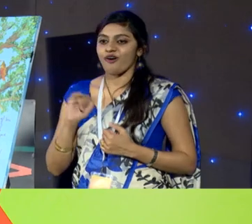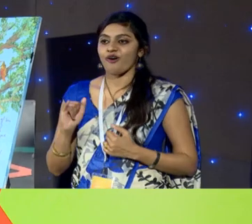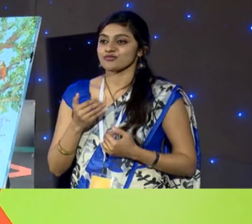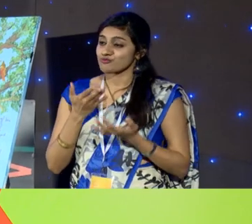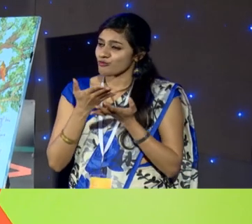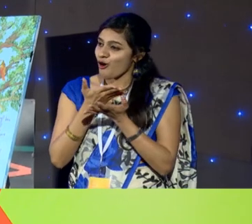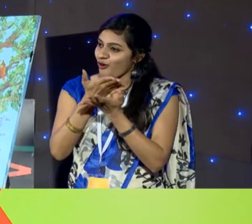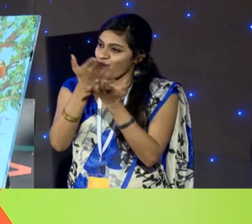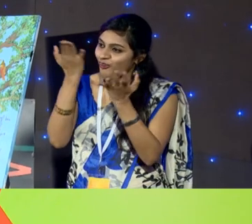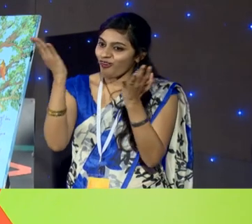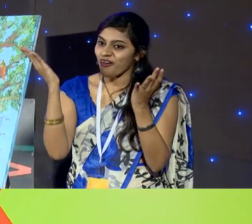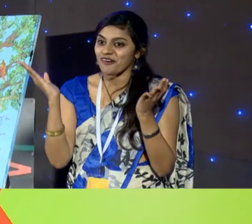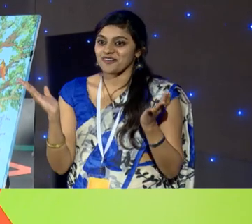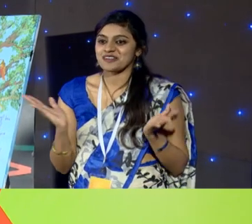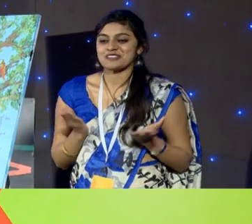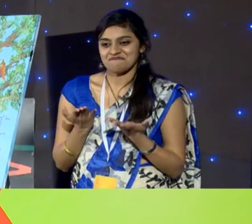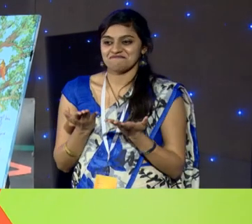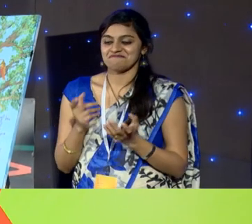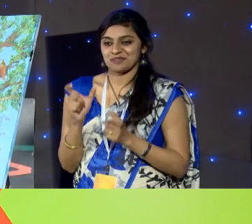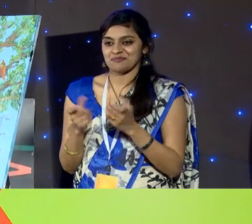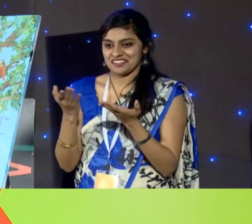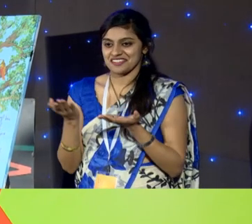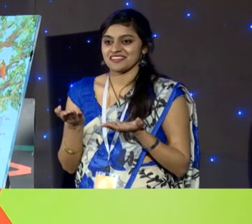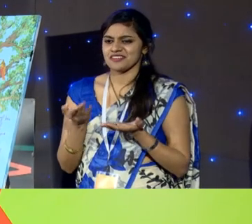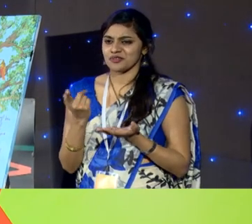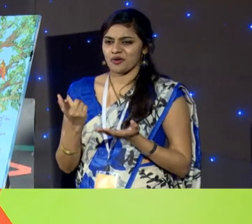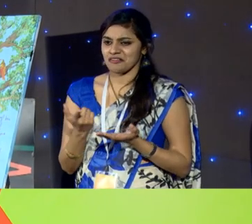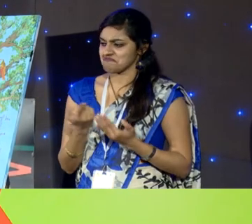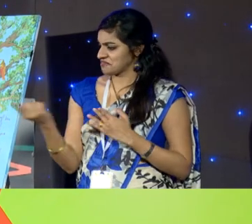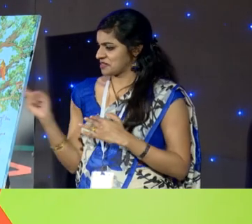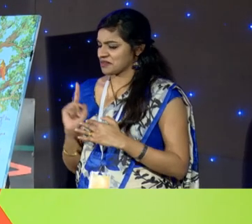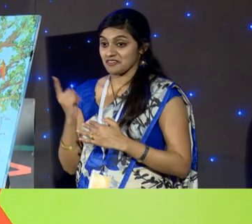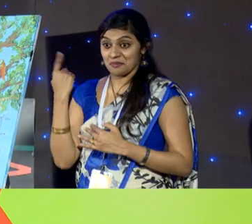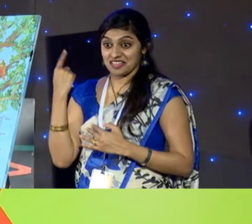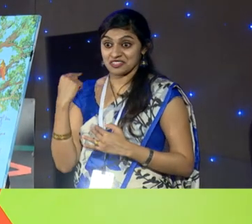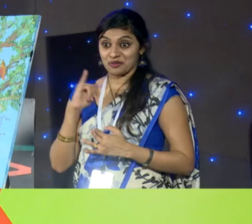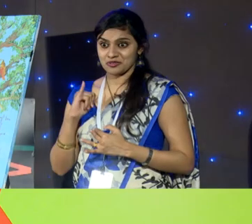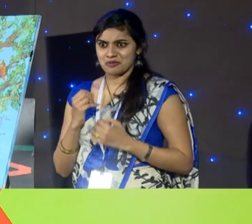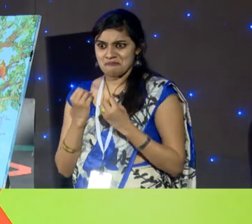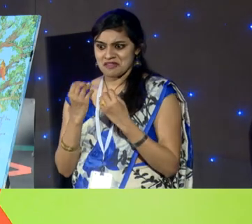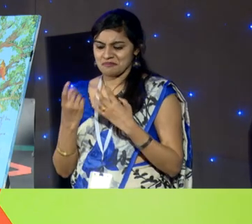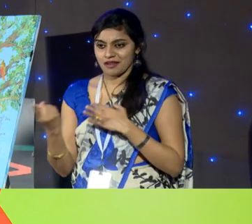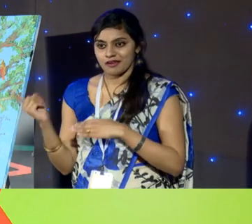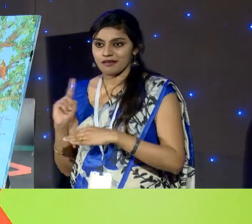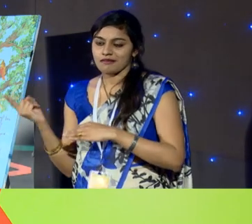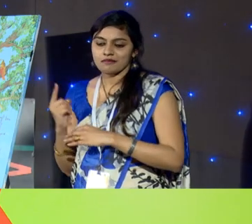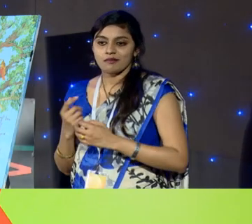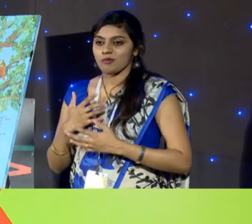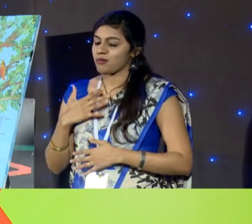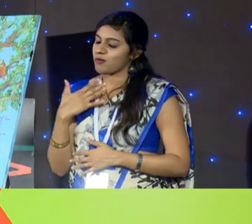none. They're proving themselves in their performances since yesterday. We had such a